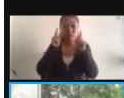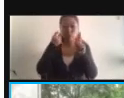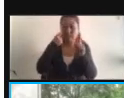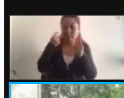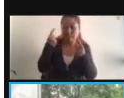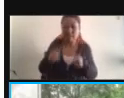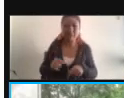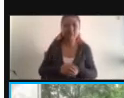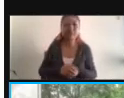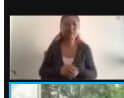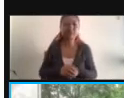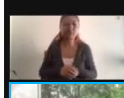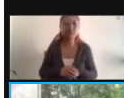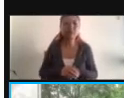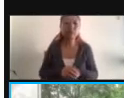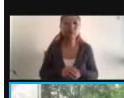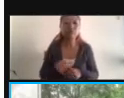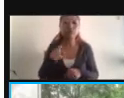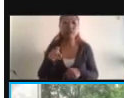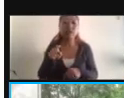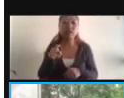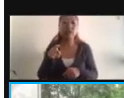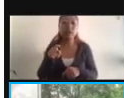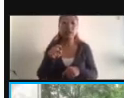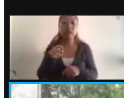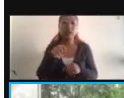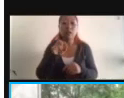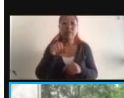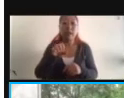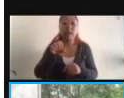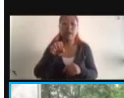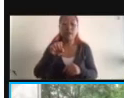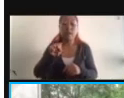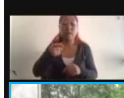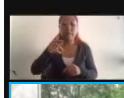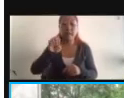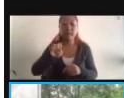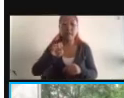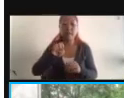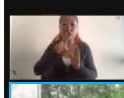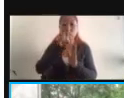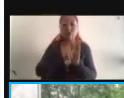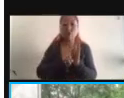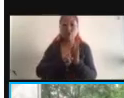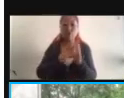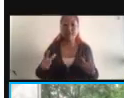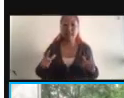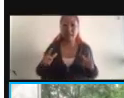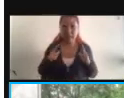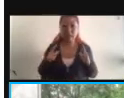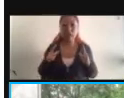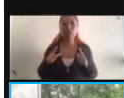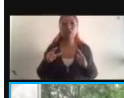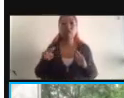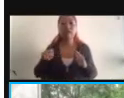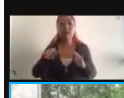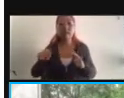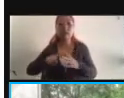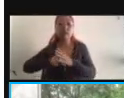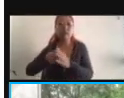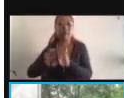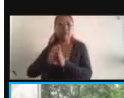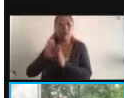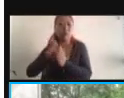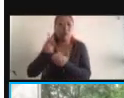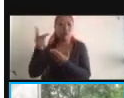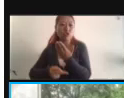after the space shuttle was retired, NASA took on a different program, and that is to create a spacesuit that would